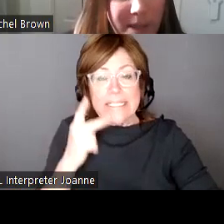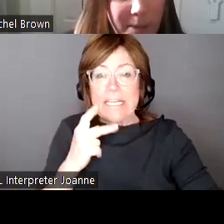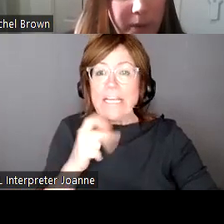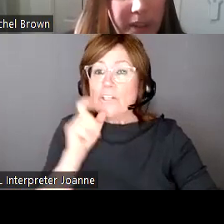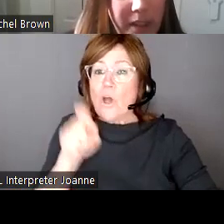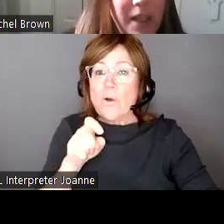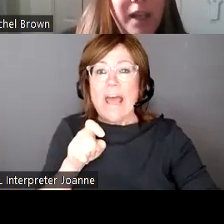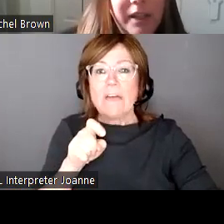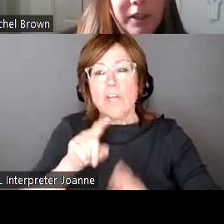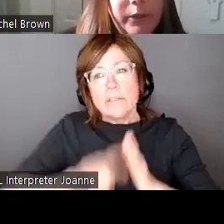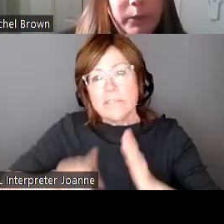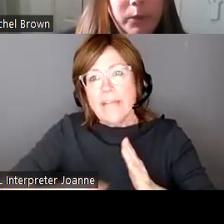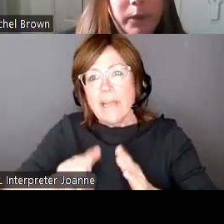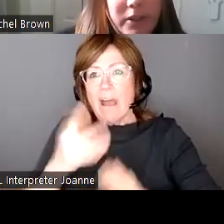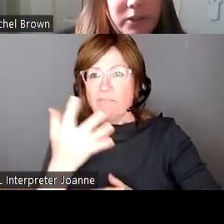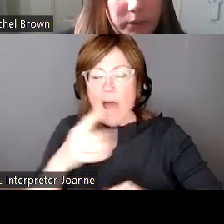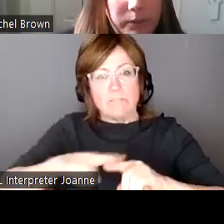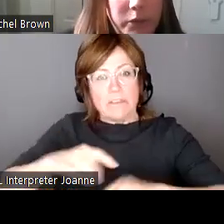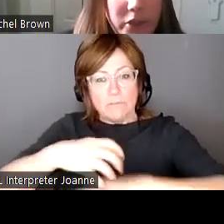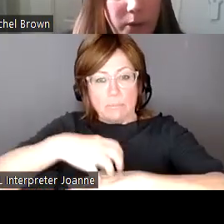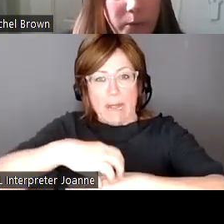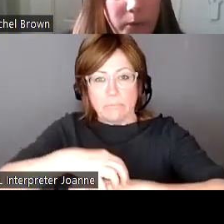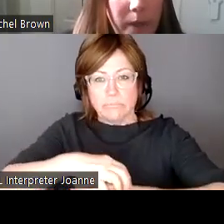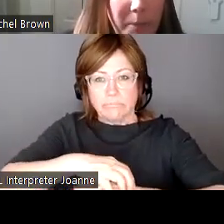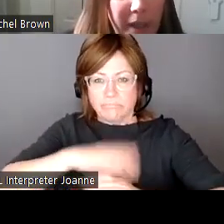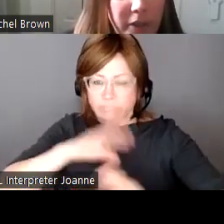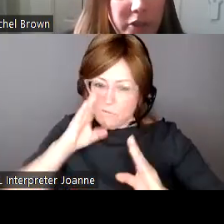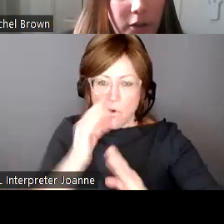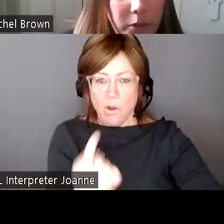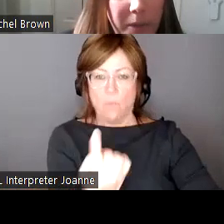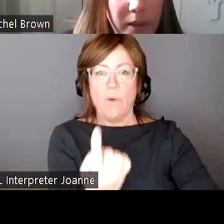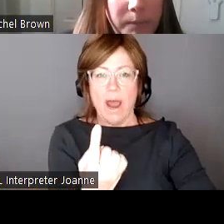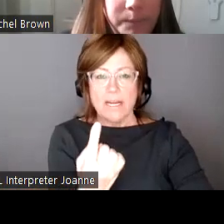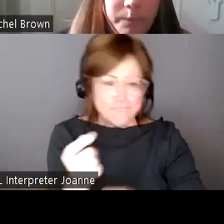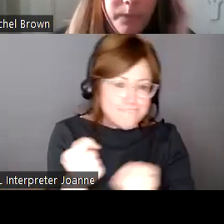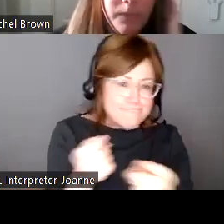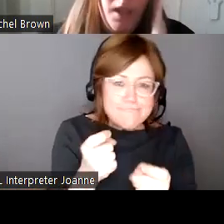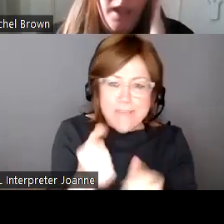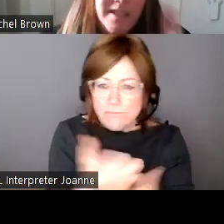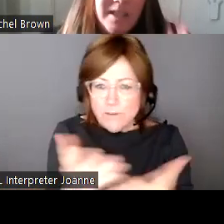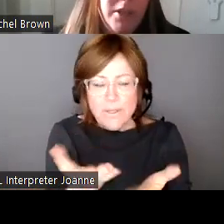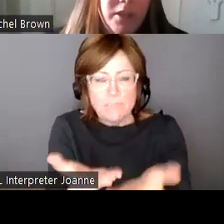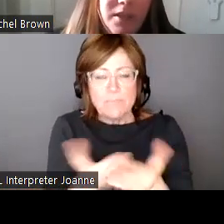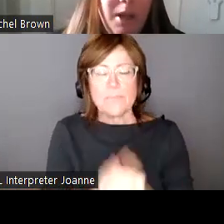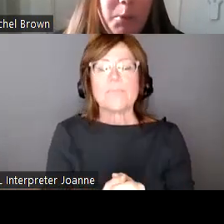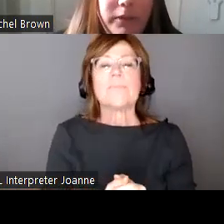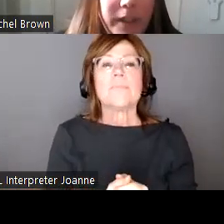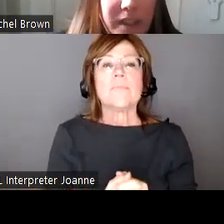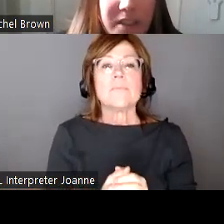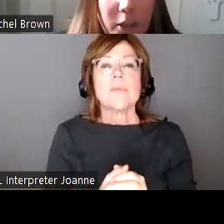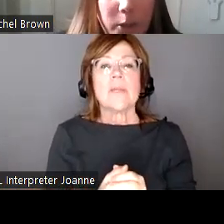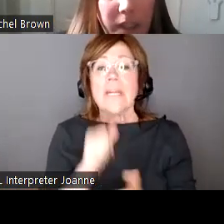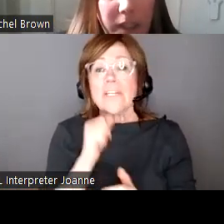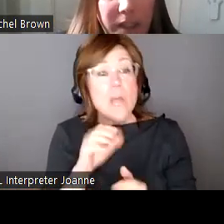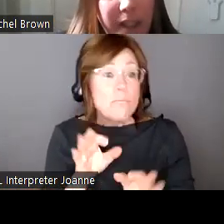platforms separately and look through. I can sort of just go through and manage it all from there. And as I mentioned, it's not perfect,